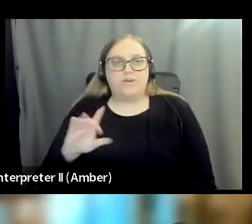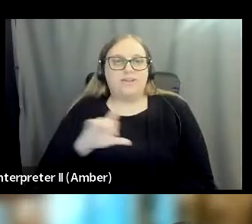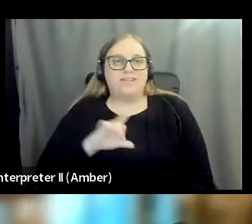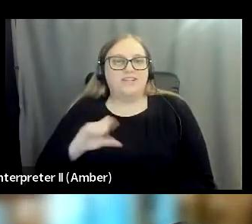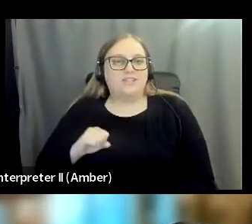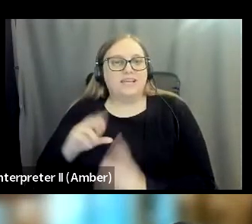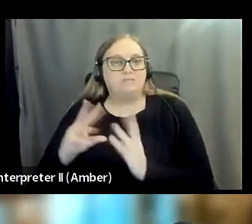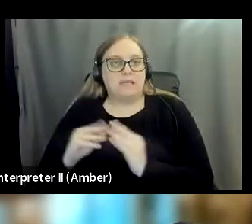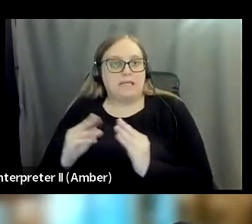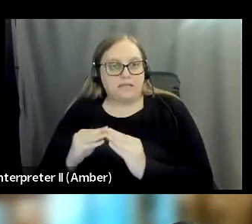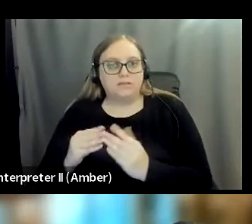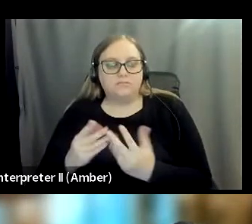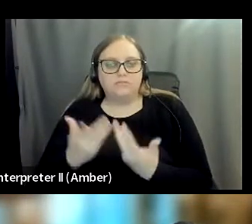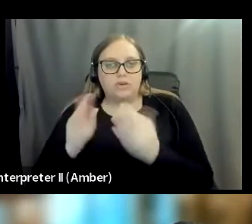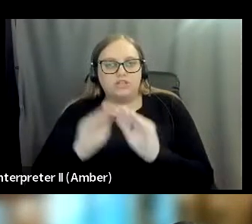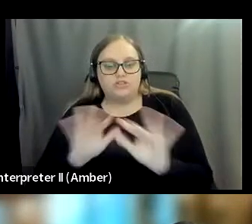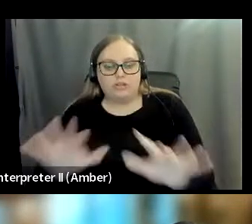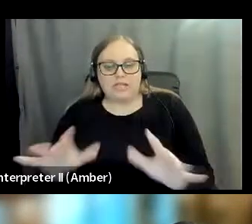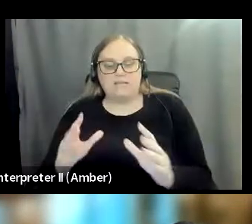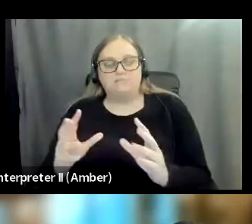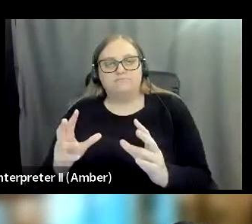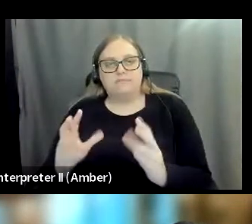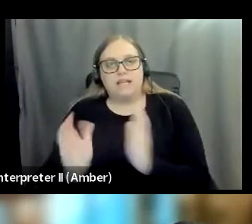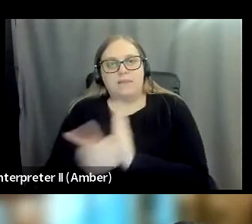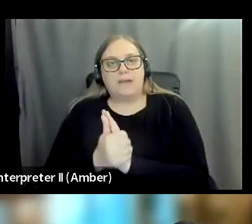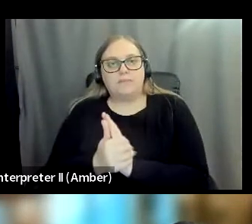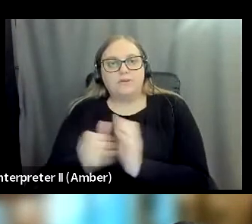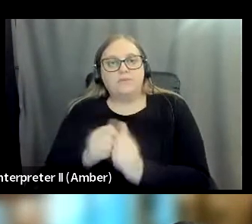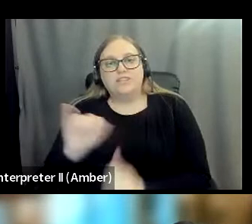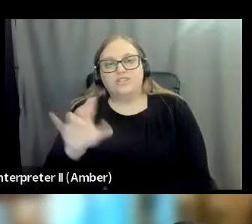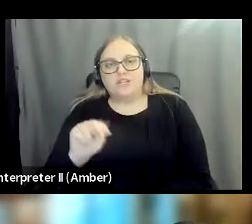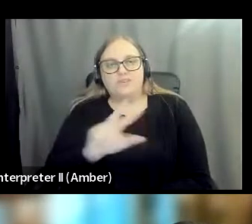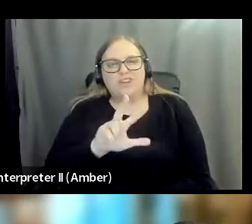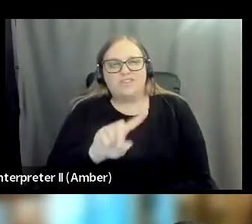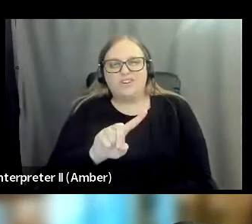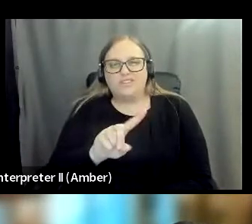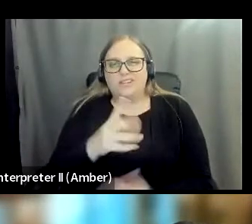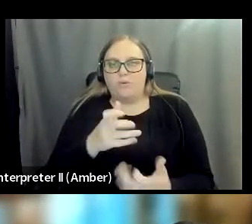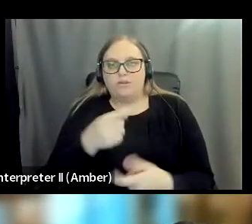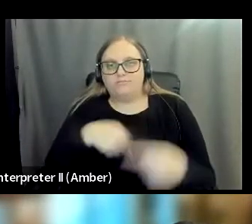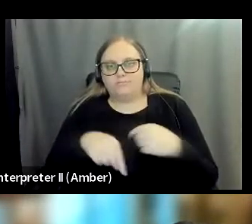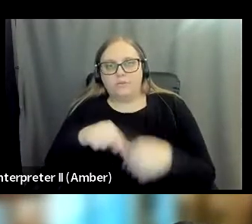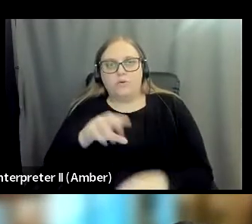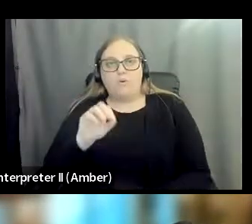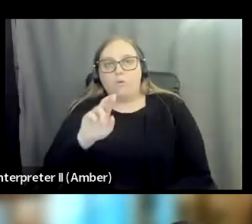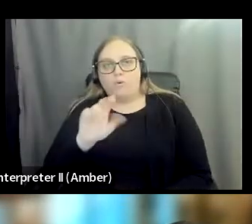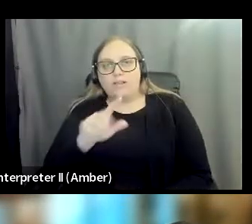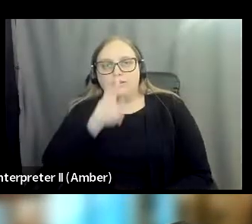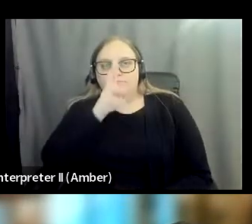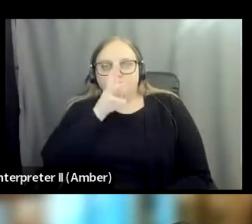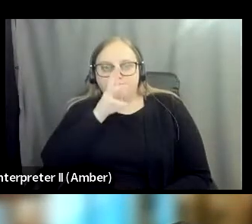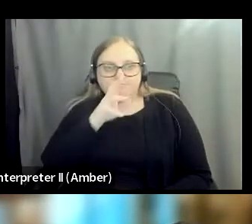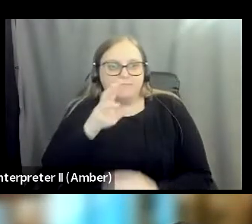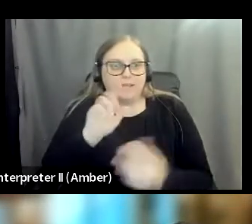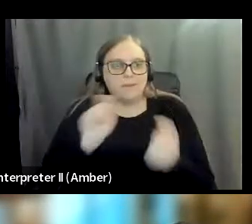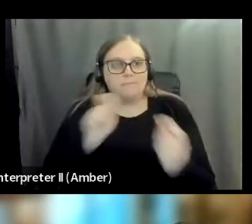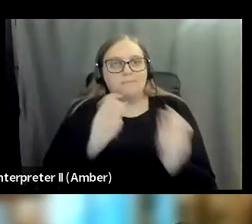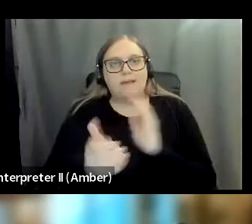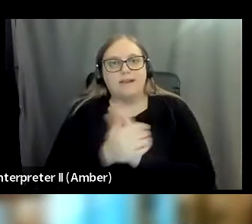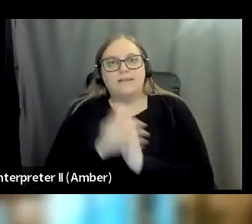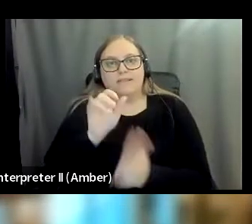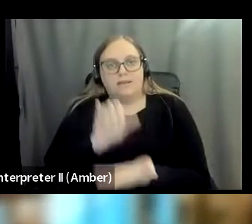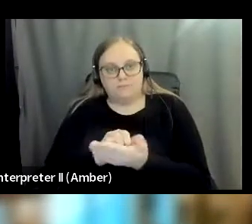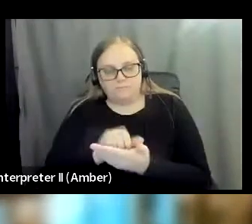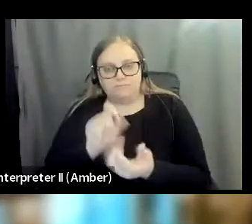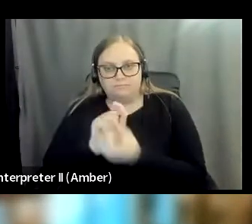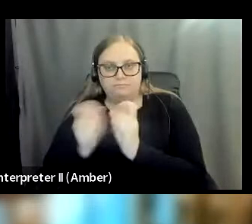legislative meeting. So I circulated an amendment with a January 31st date. I would like to orally amend that amendment to